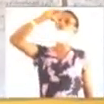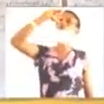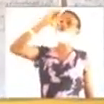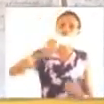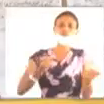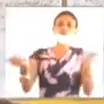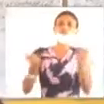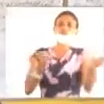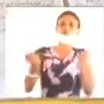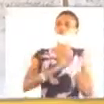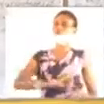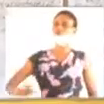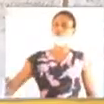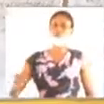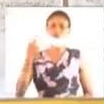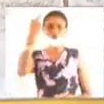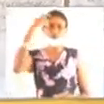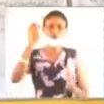or in danger.